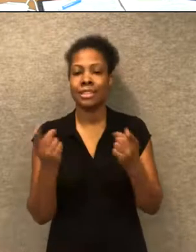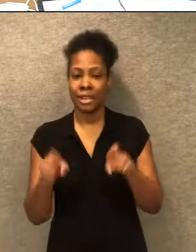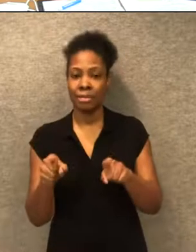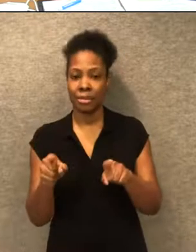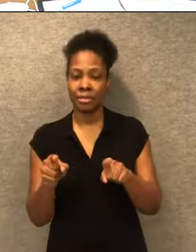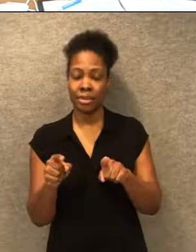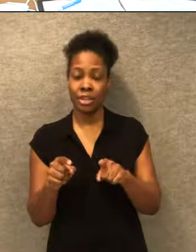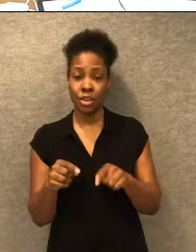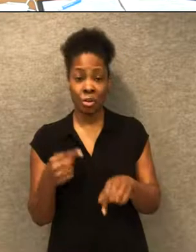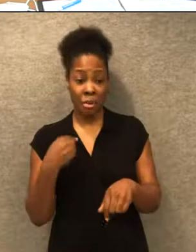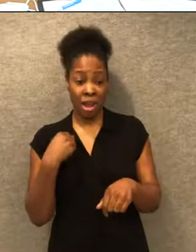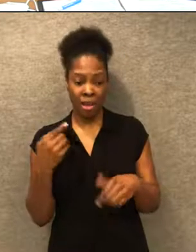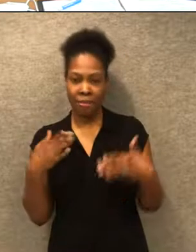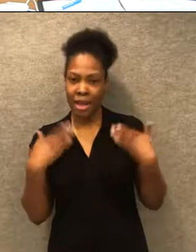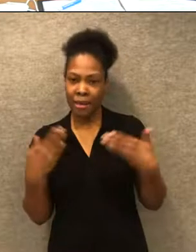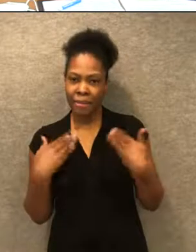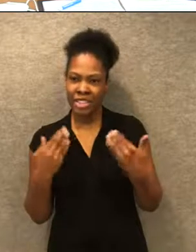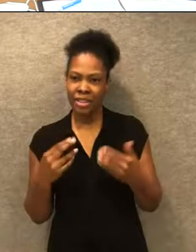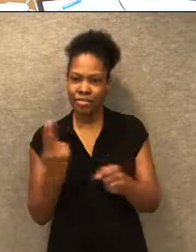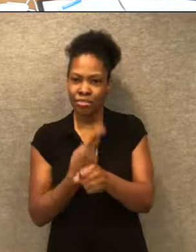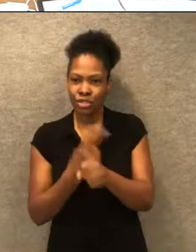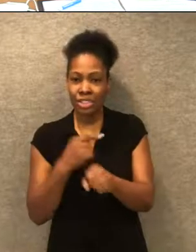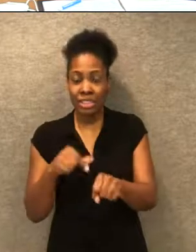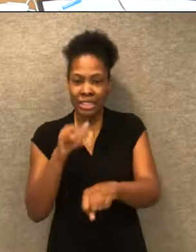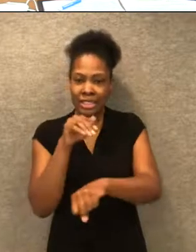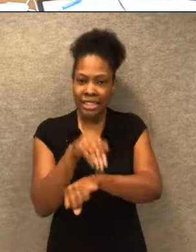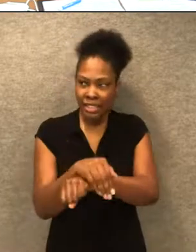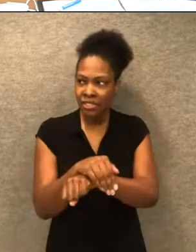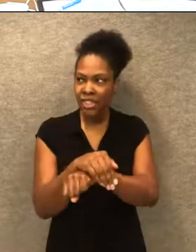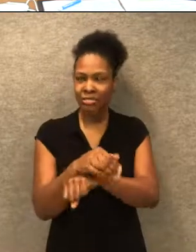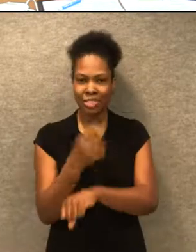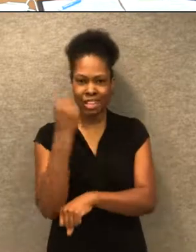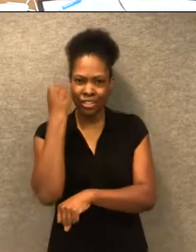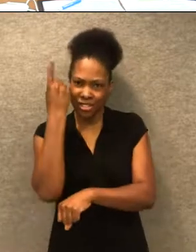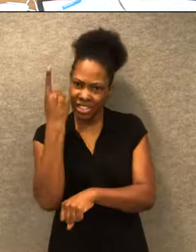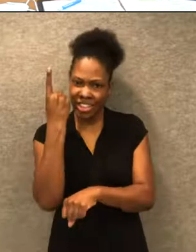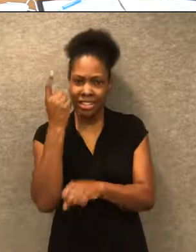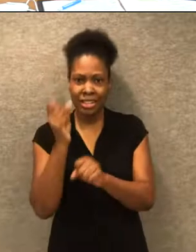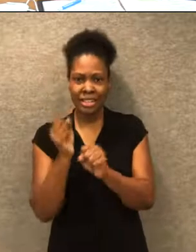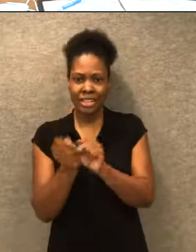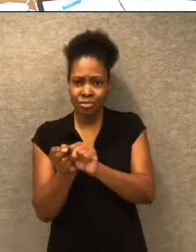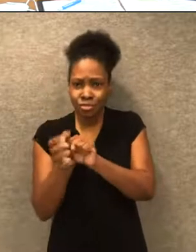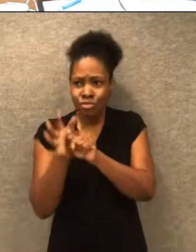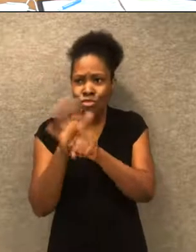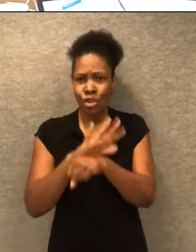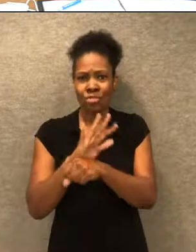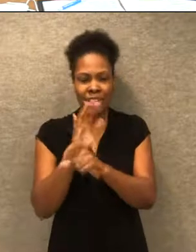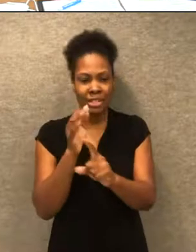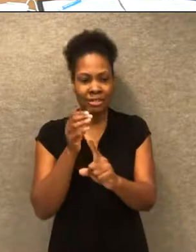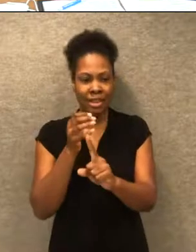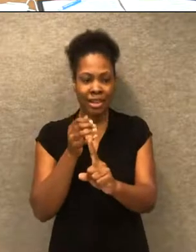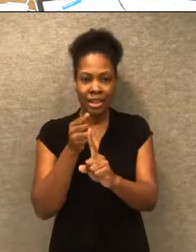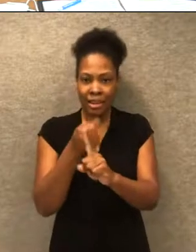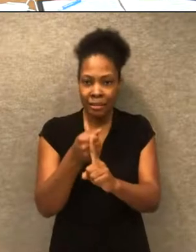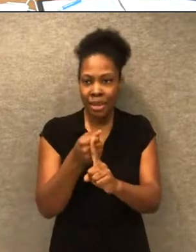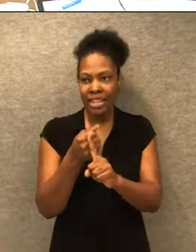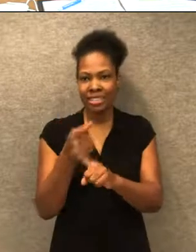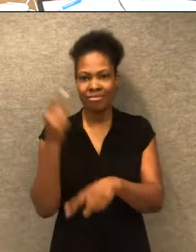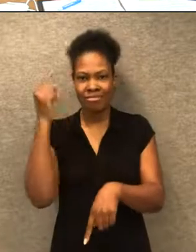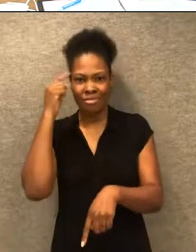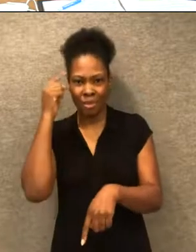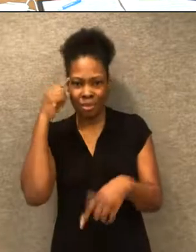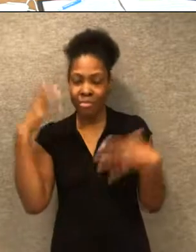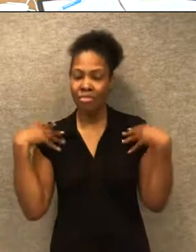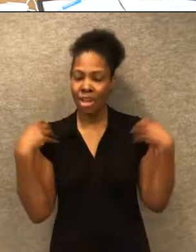to recognize that COVID-19 not only has a health impact, but it's also impacting our mental health. I